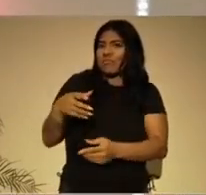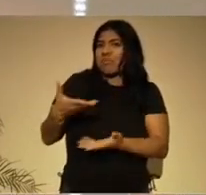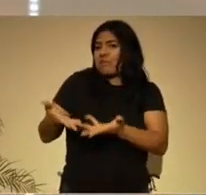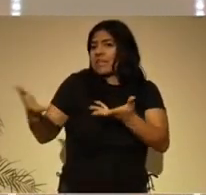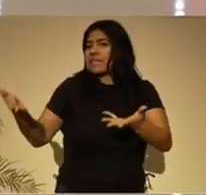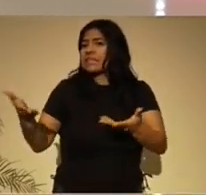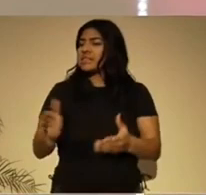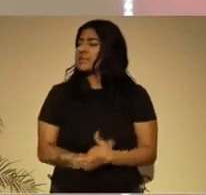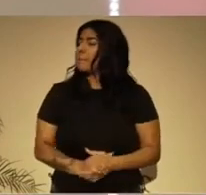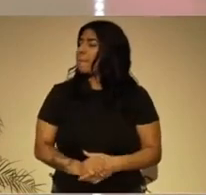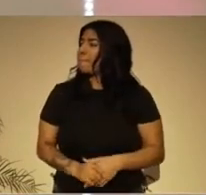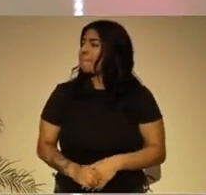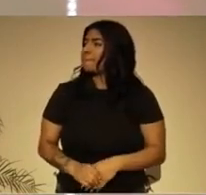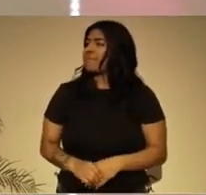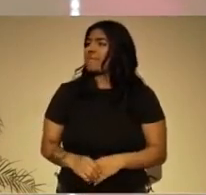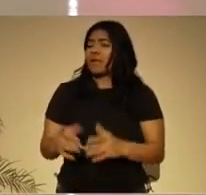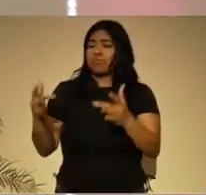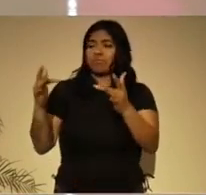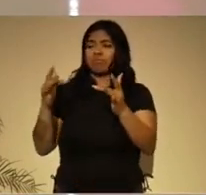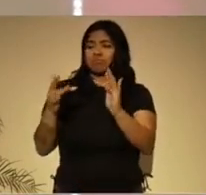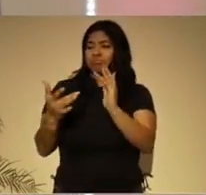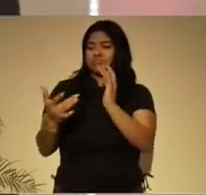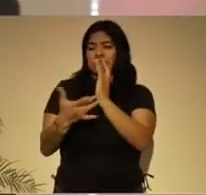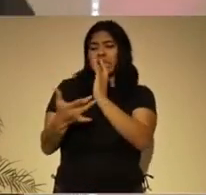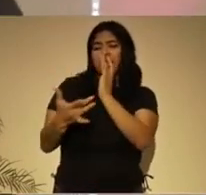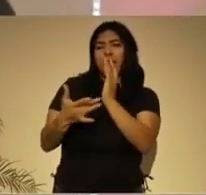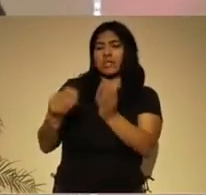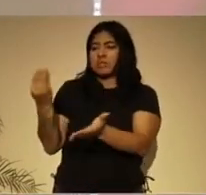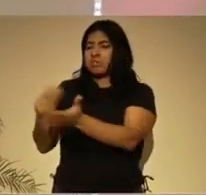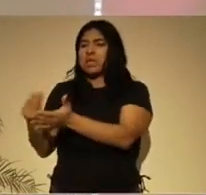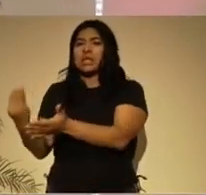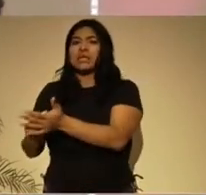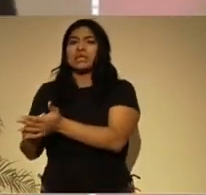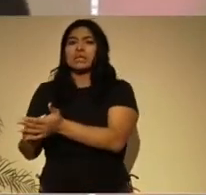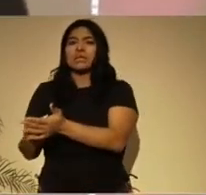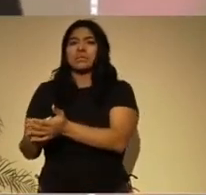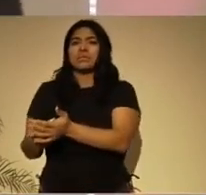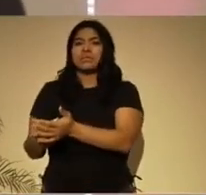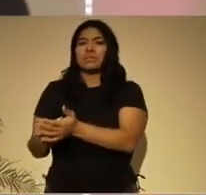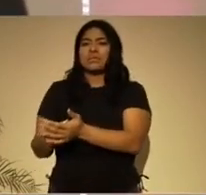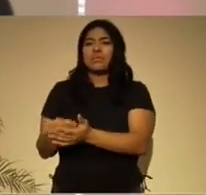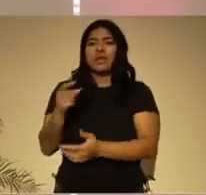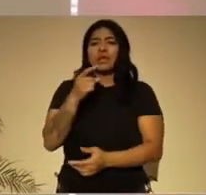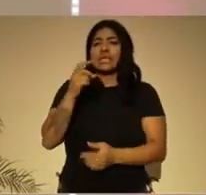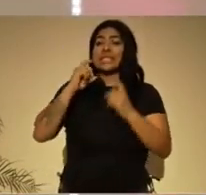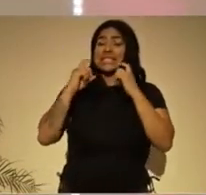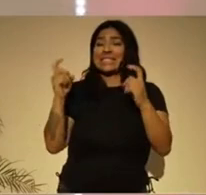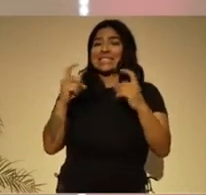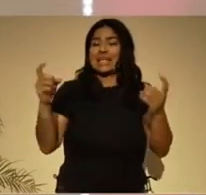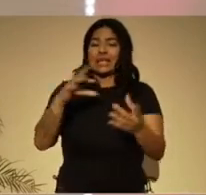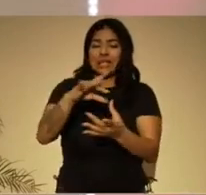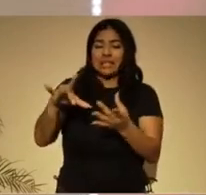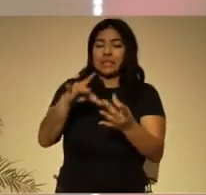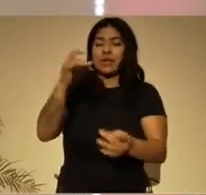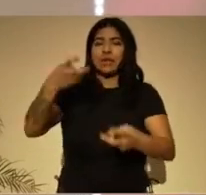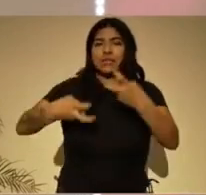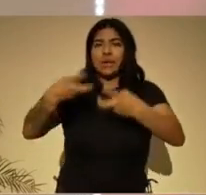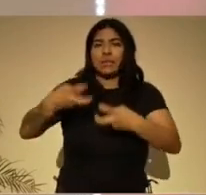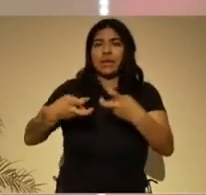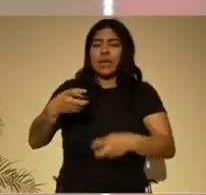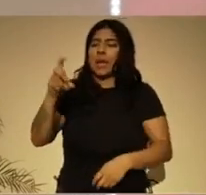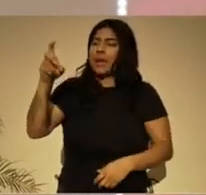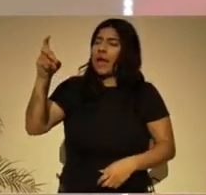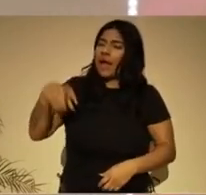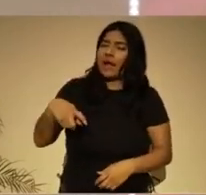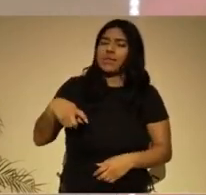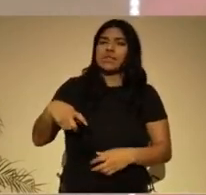things, technology, money. Because sin is a spiritual problem, it must